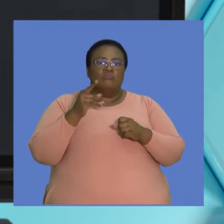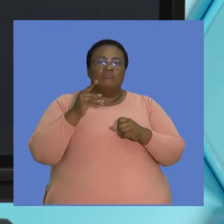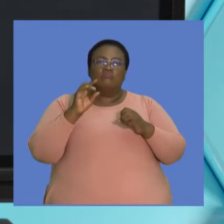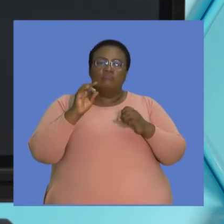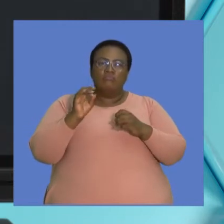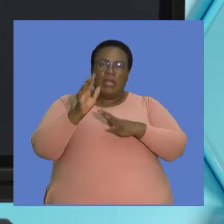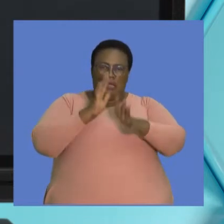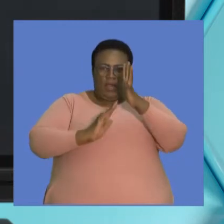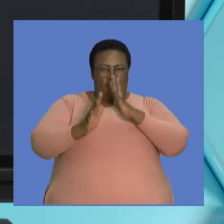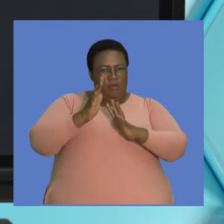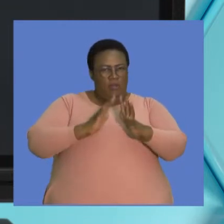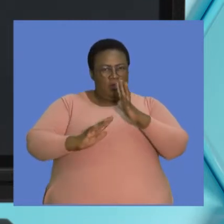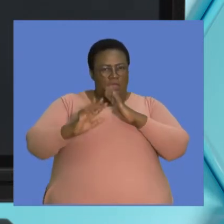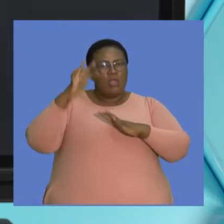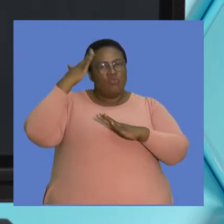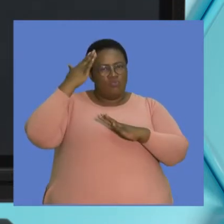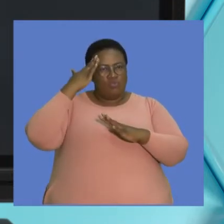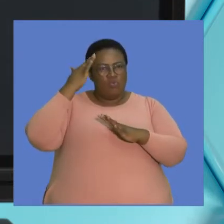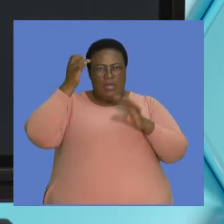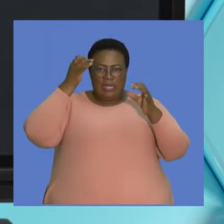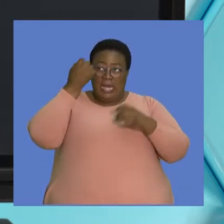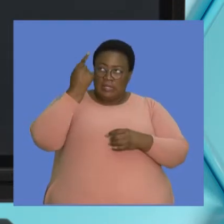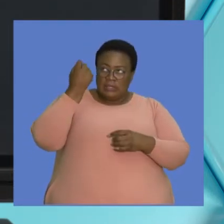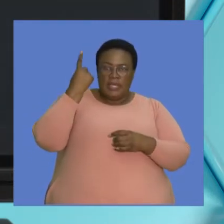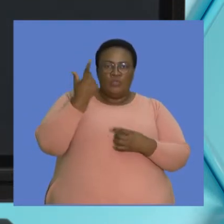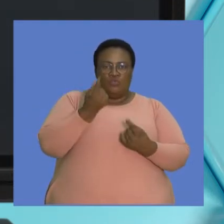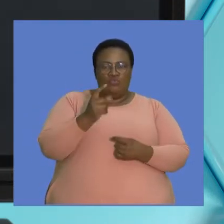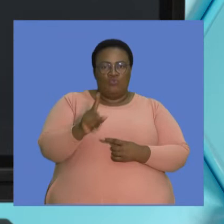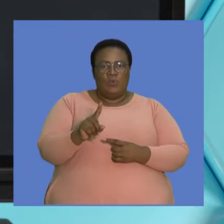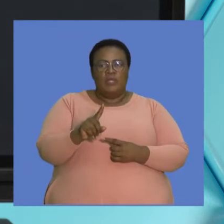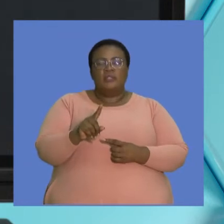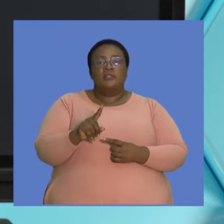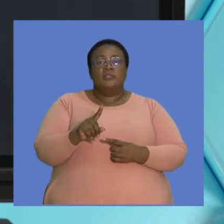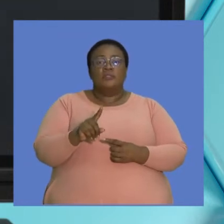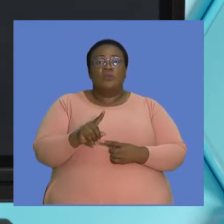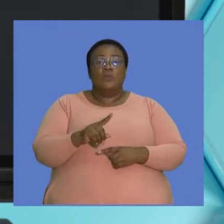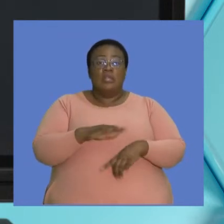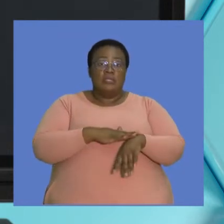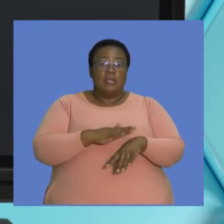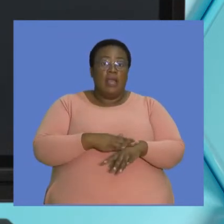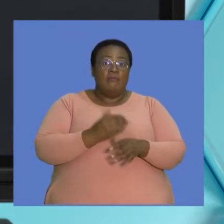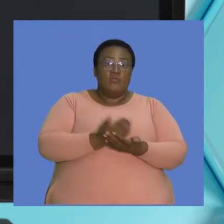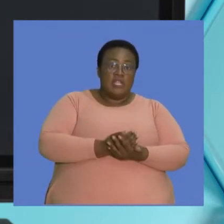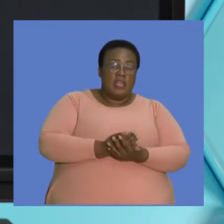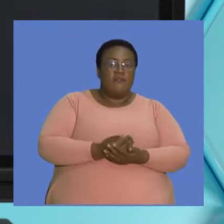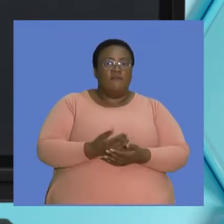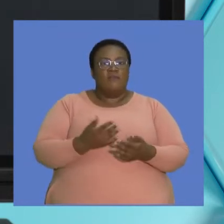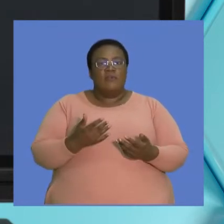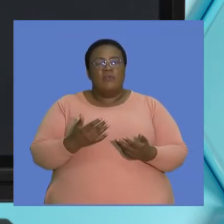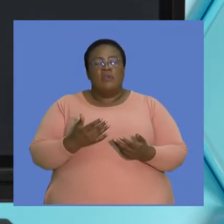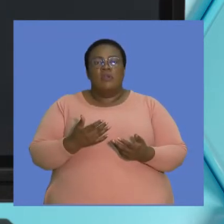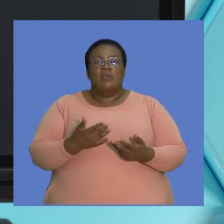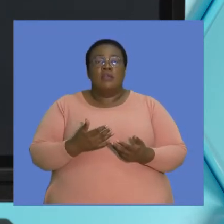it and you understand what you are doing. So just look at those things. So you need to consider inflation when trying to save